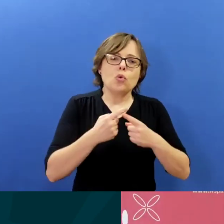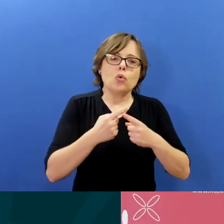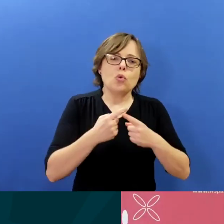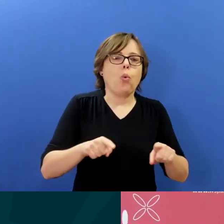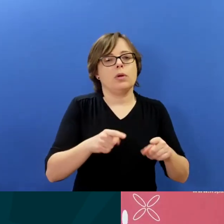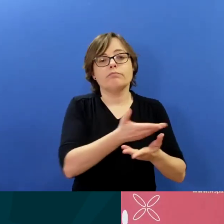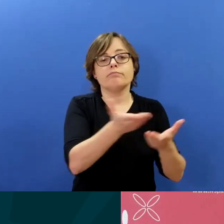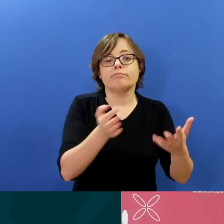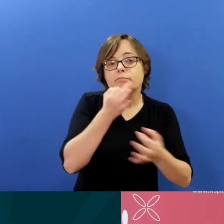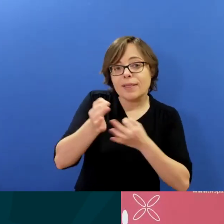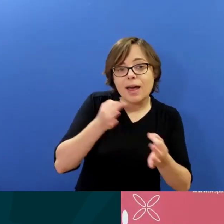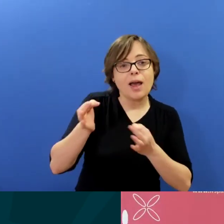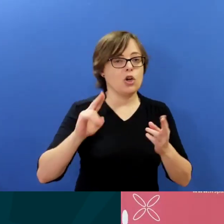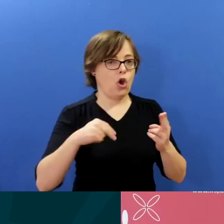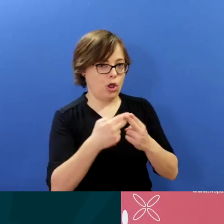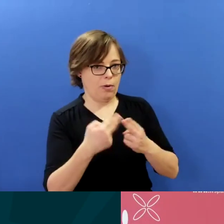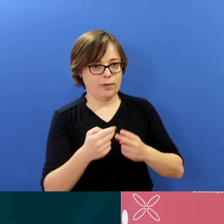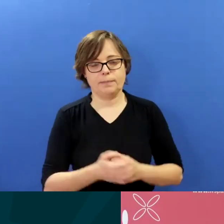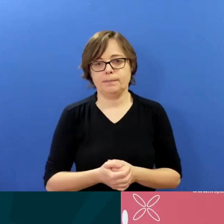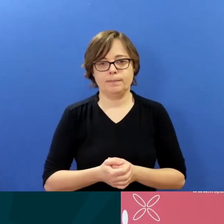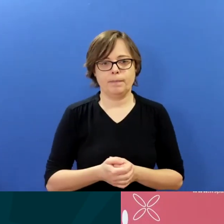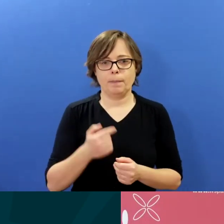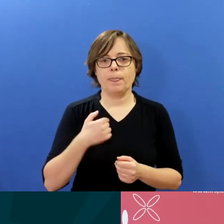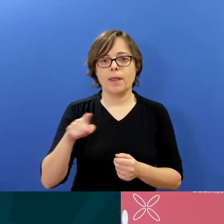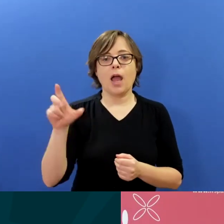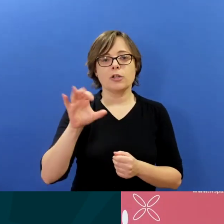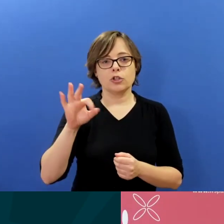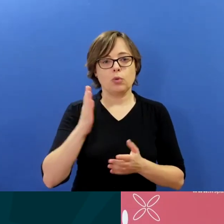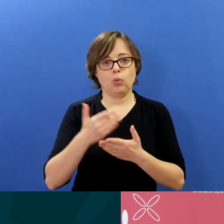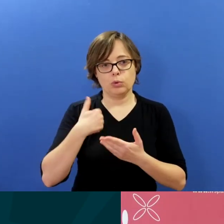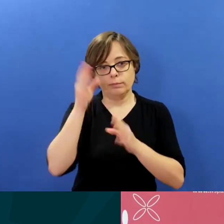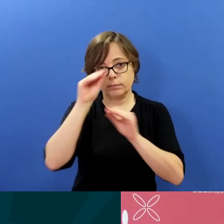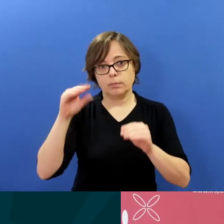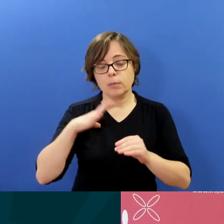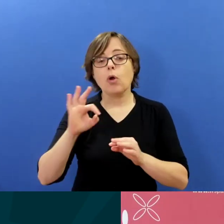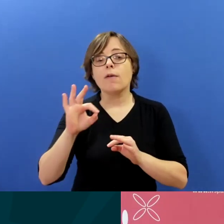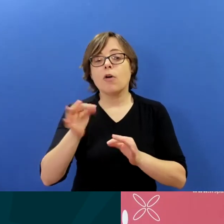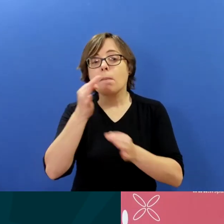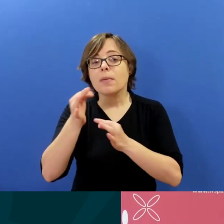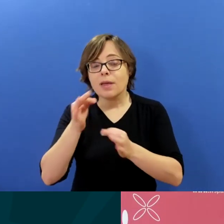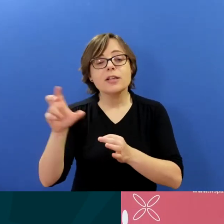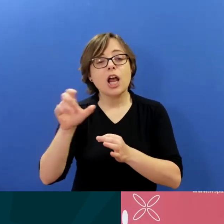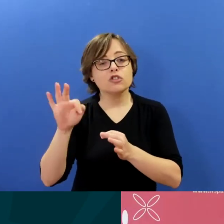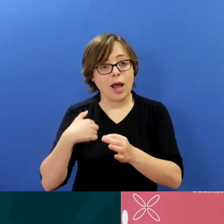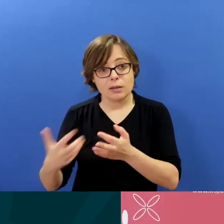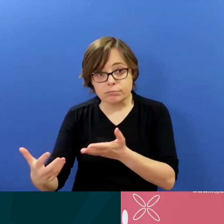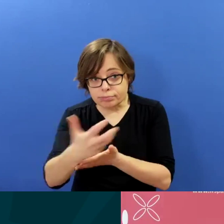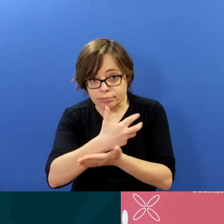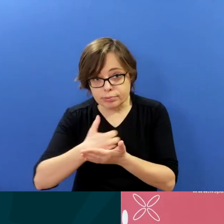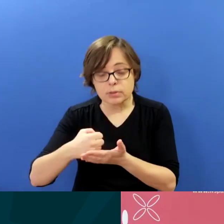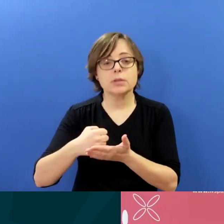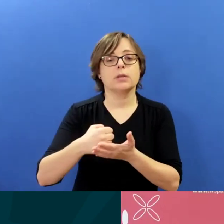and have a short Q&A session. As we informed before in the chat, we're collecting your